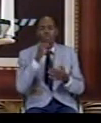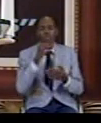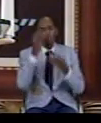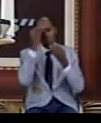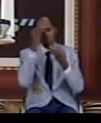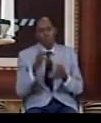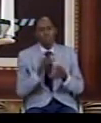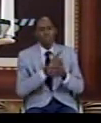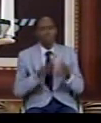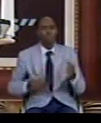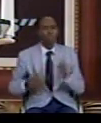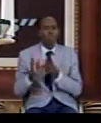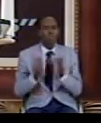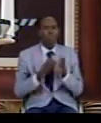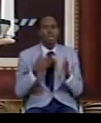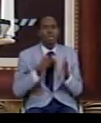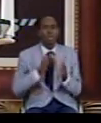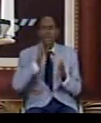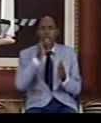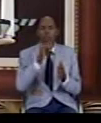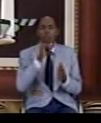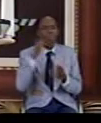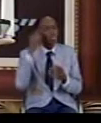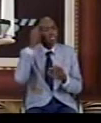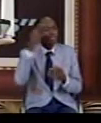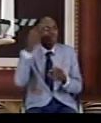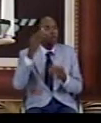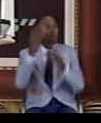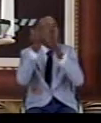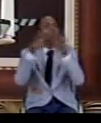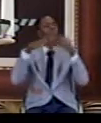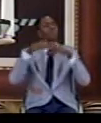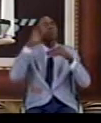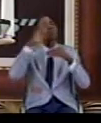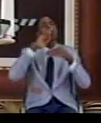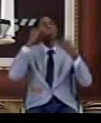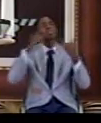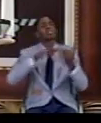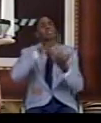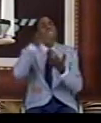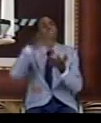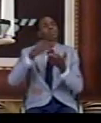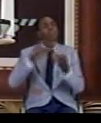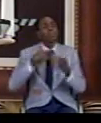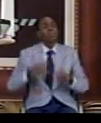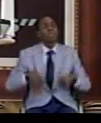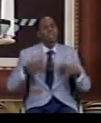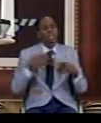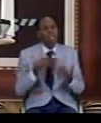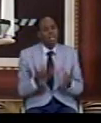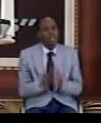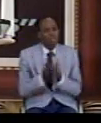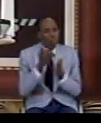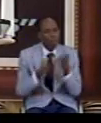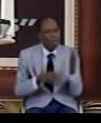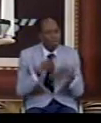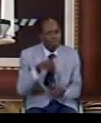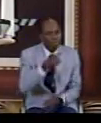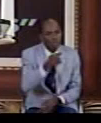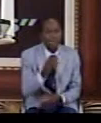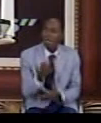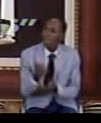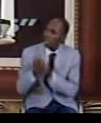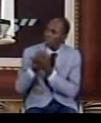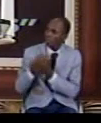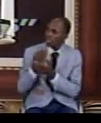not thinking of heaven anymore now. You are the center of my life now, and I'm thinking about you. Can you help me a little and